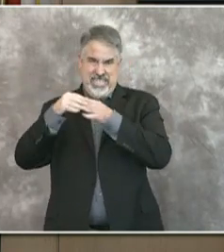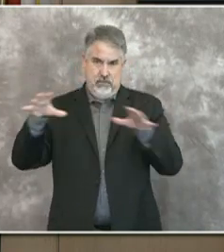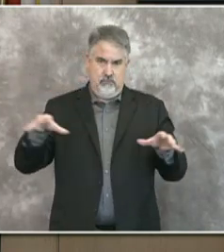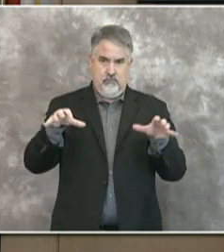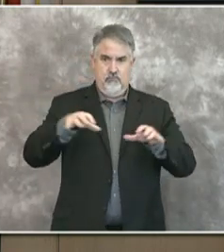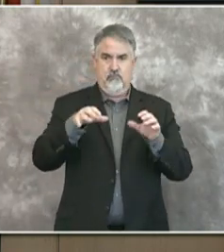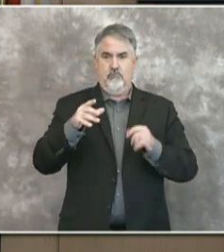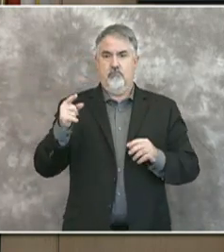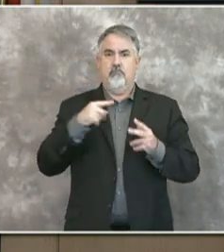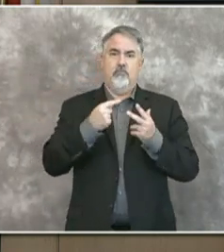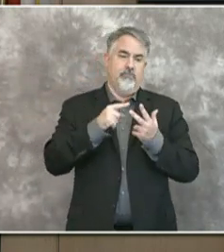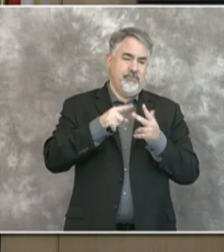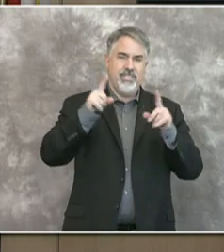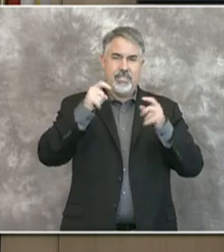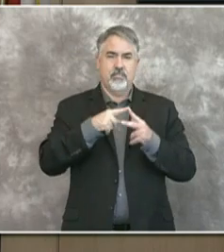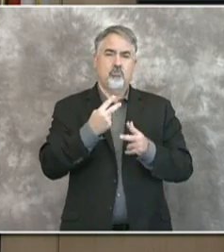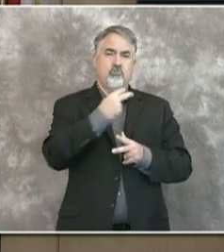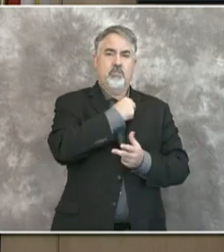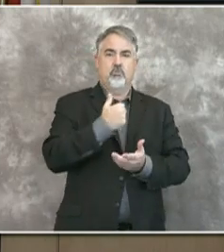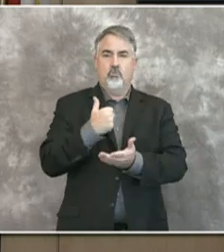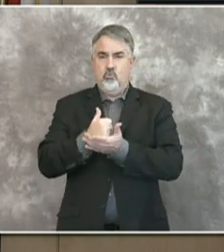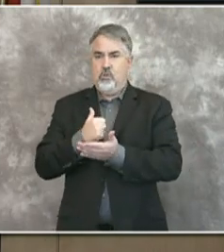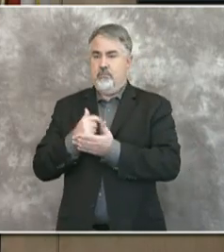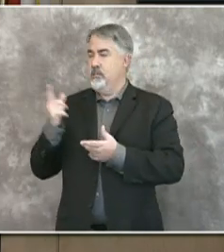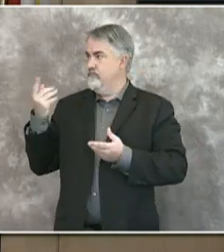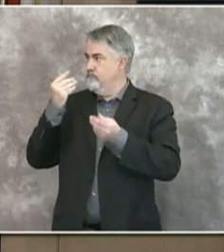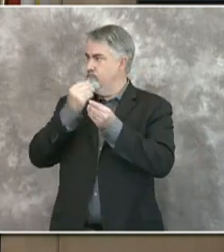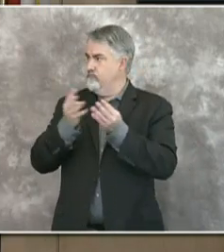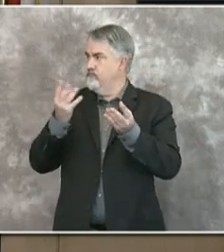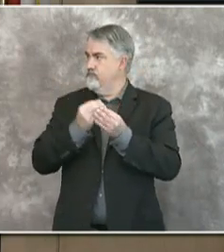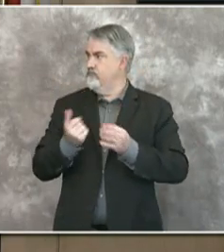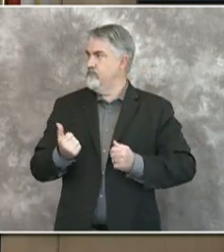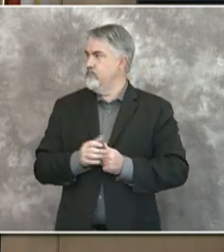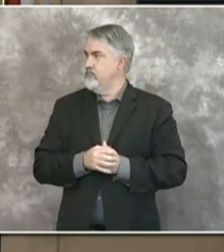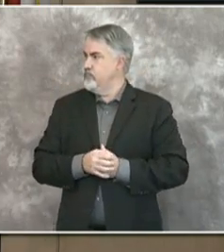treatment. And he's got some updates. So Nick?